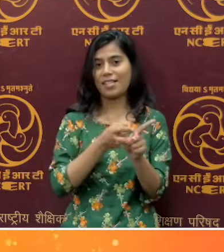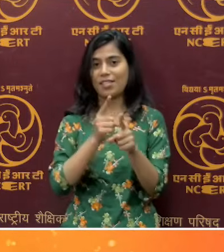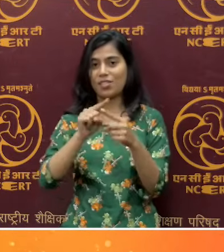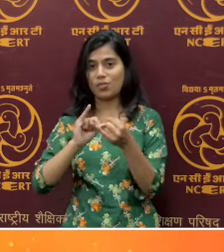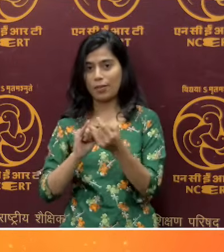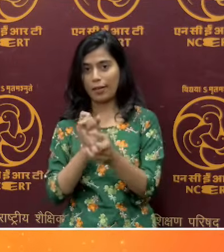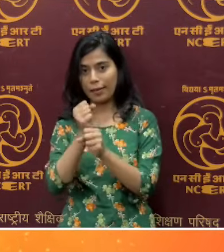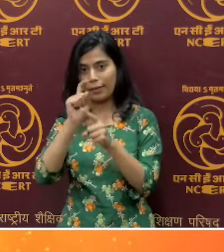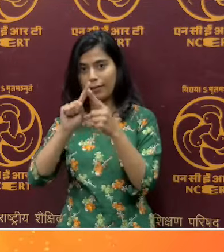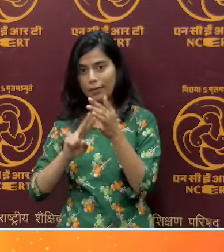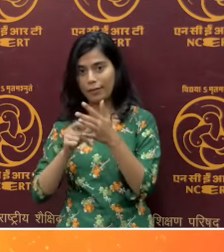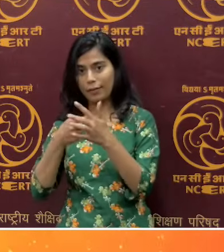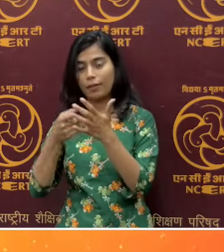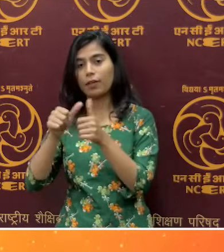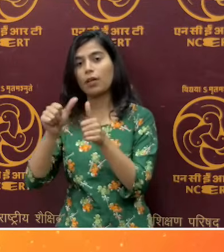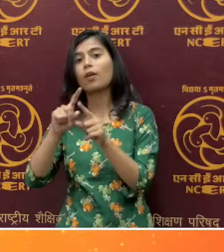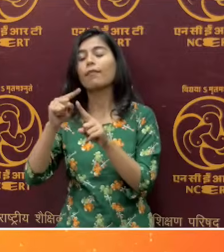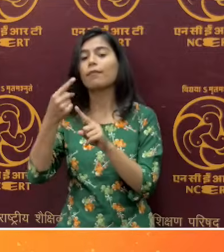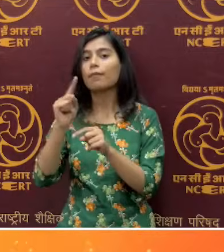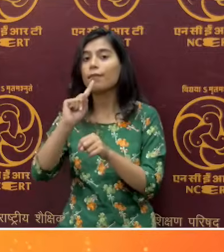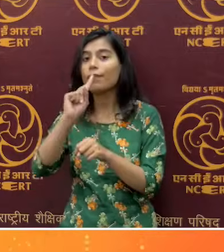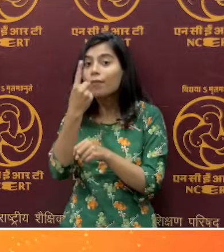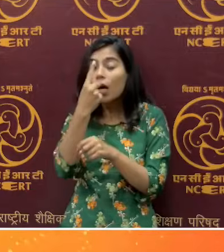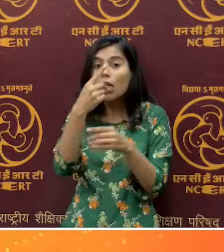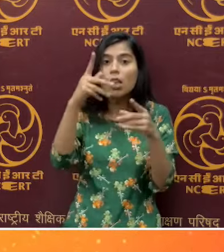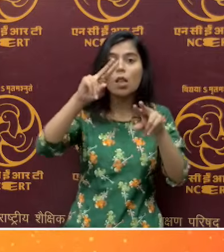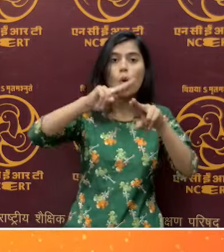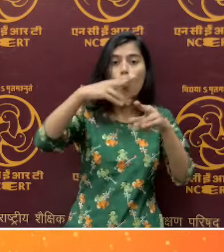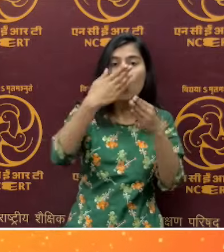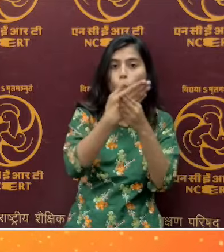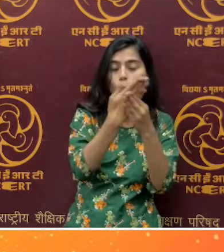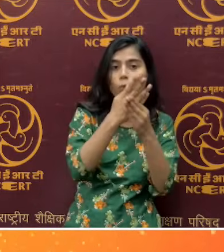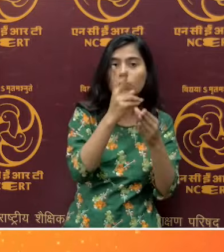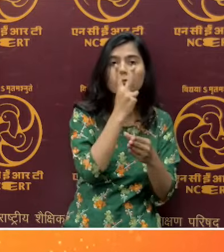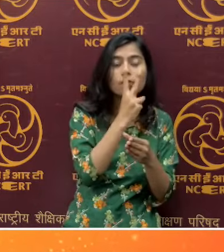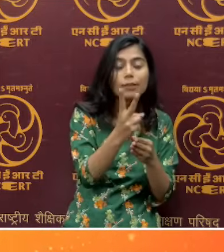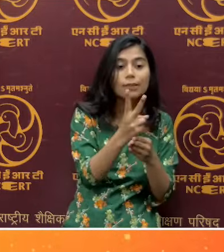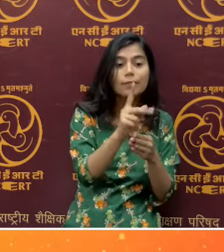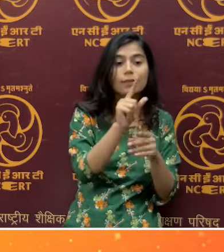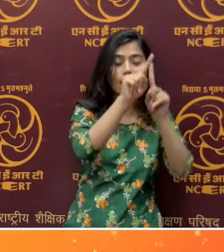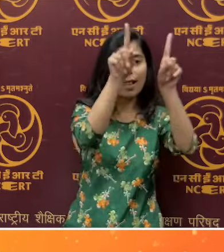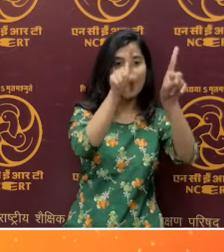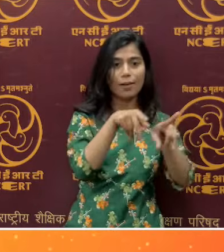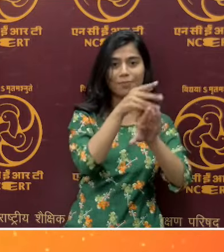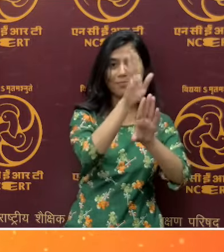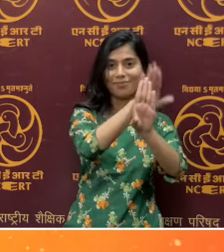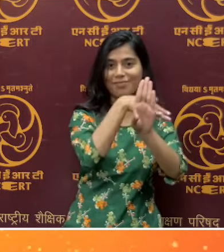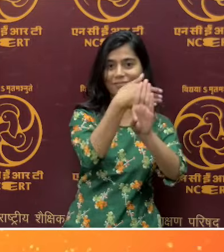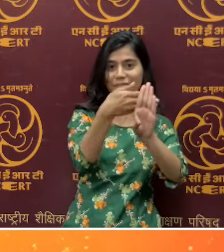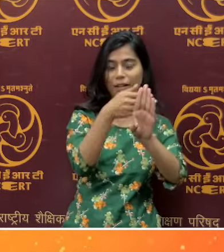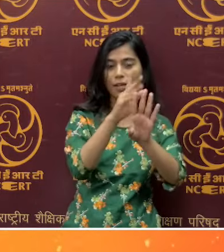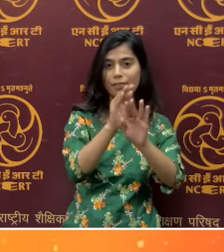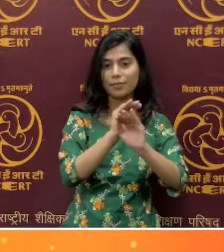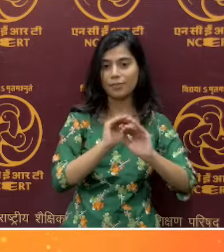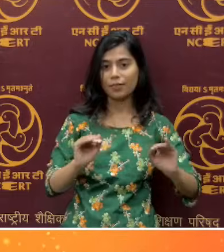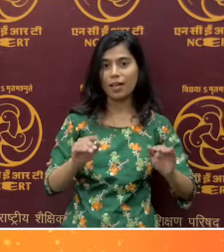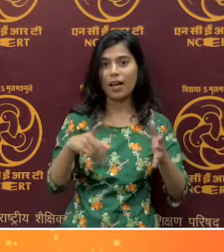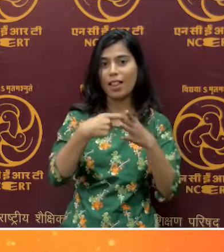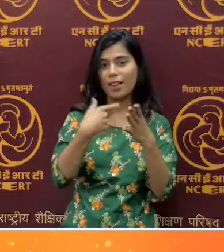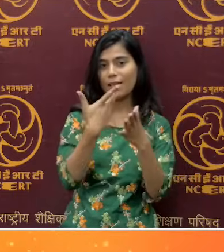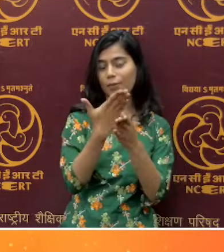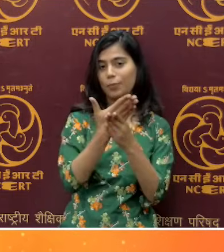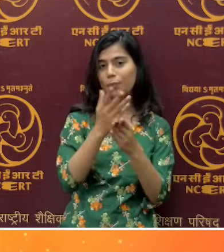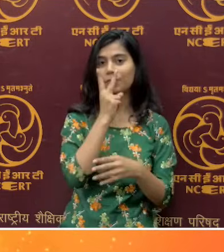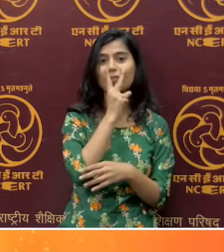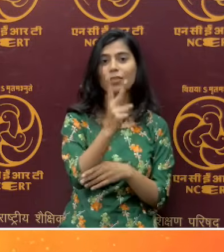So you can check it on your download folder from the file manager. You will find one Excel sheet will be downloaded as your report. So you can